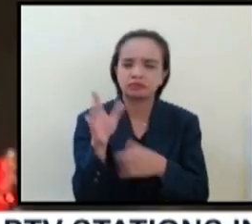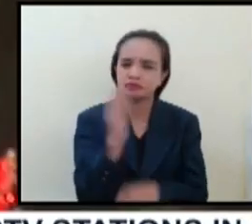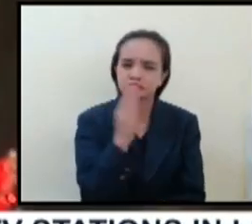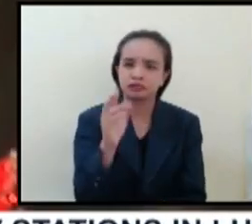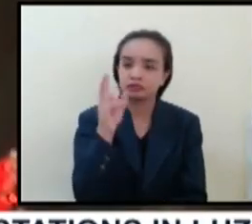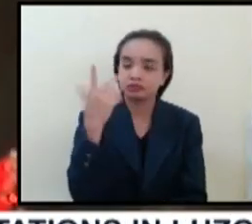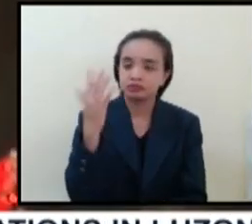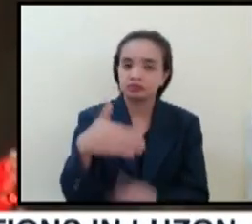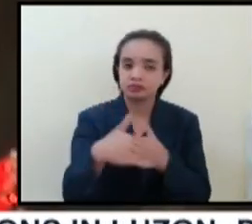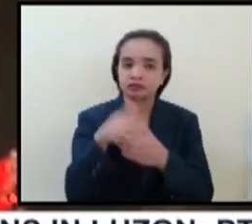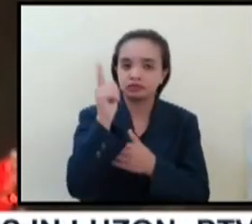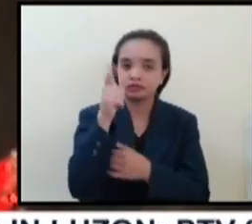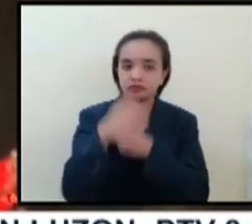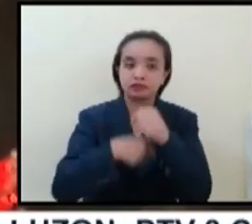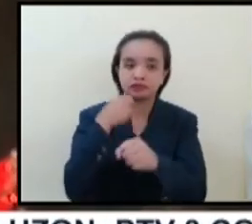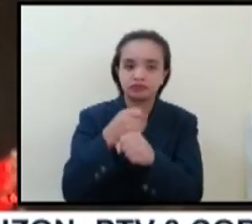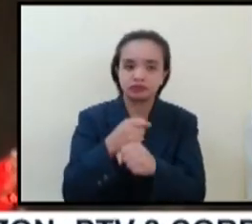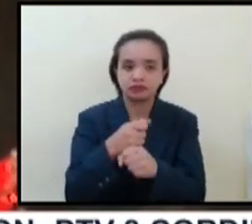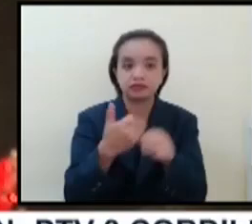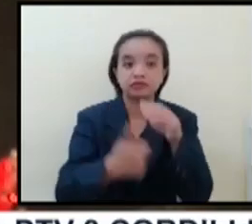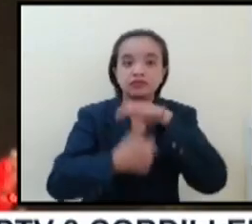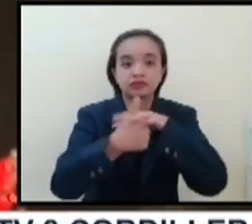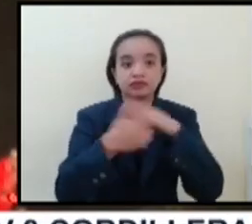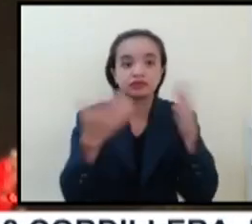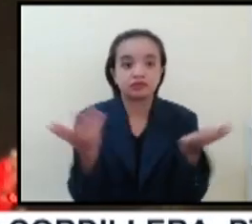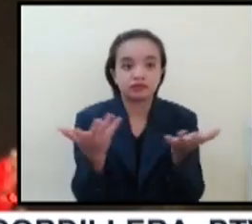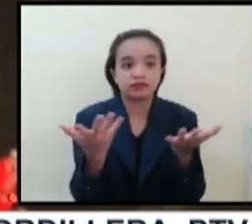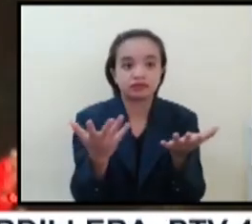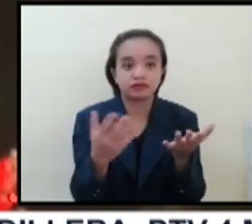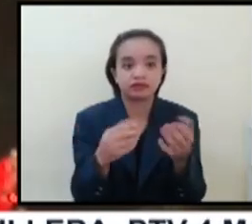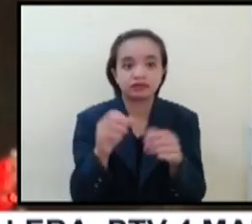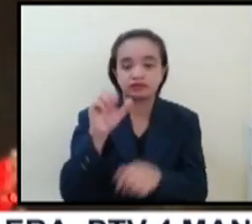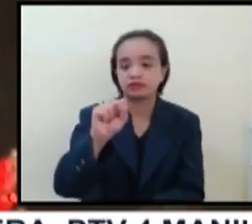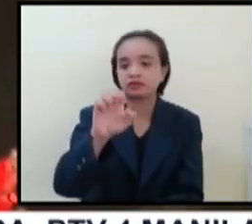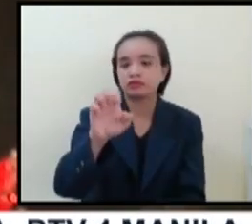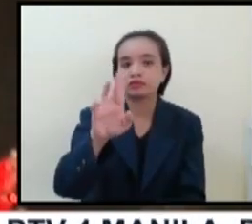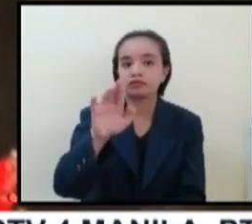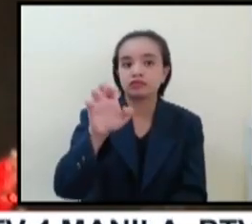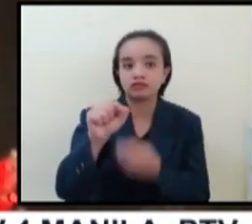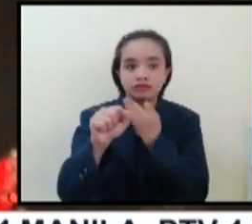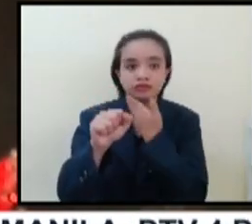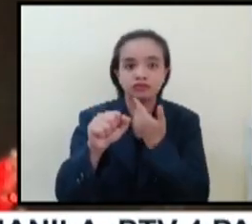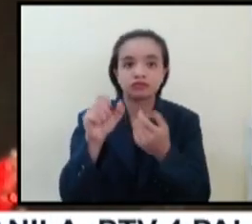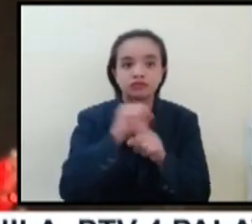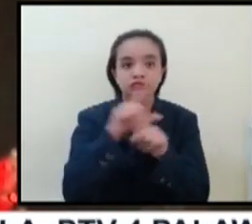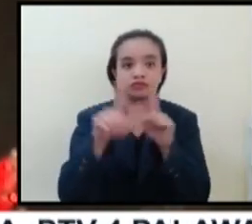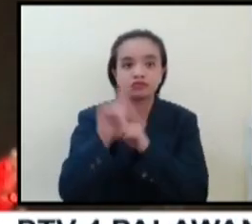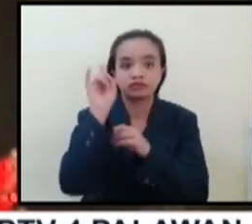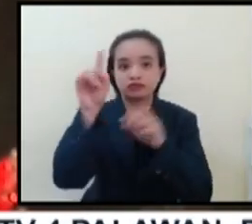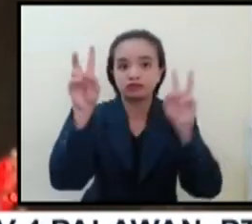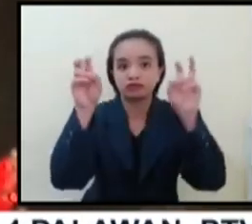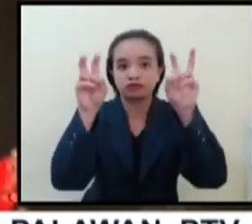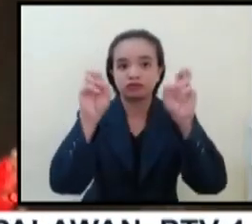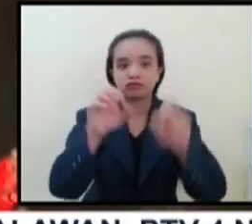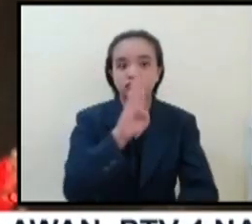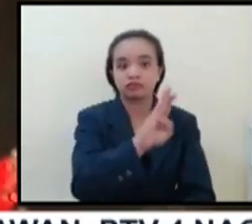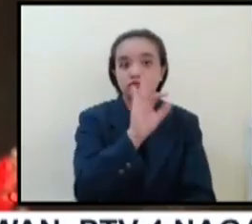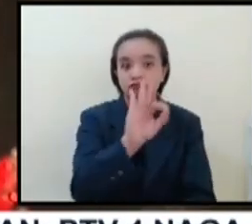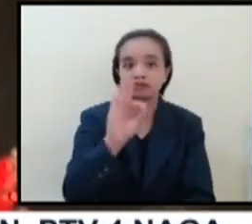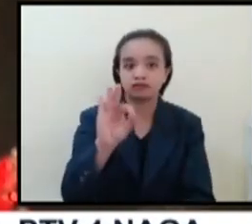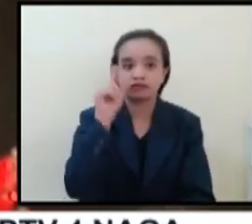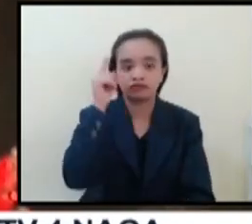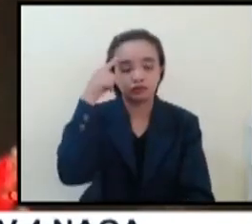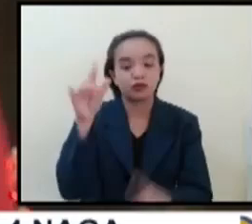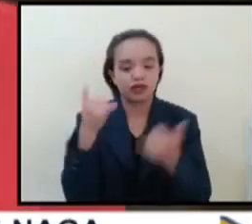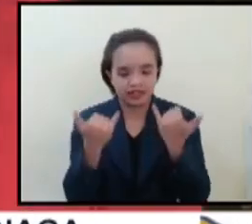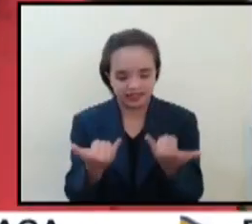2 decades, lalabas ulit ako sa isang, it's a series, okay, na ipapalabas sa social media. It's called BFF For Now. Ay,